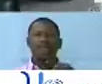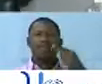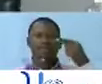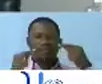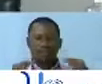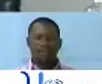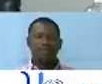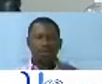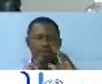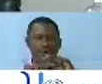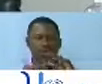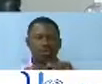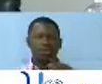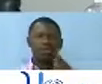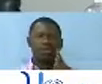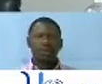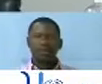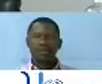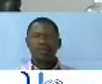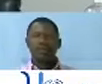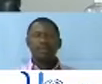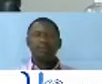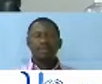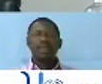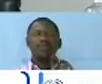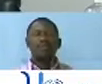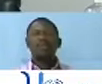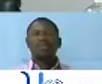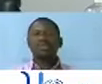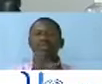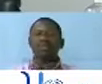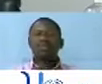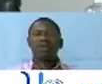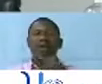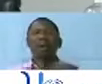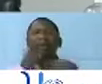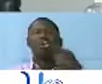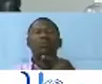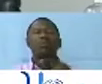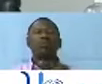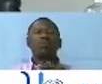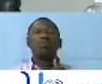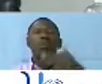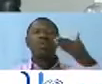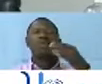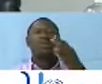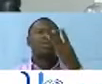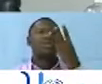testified that she was in detention for over 3 months.